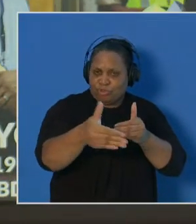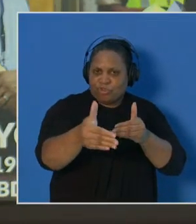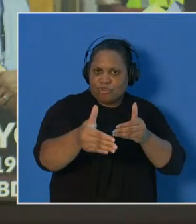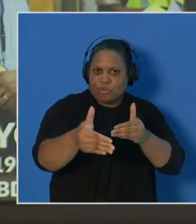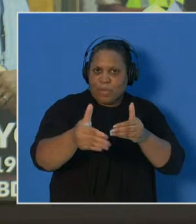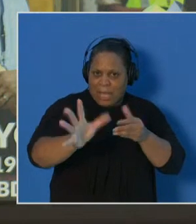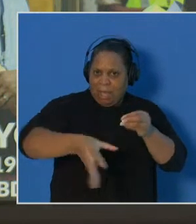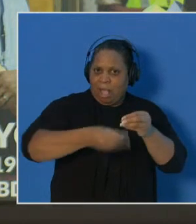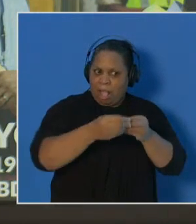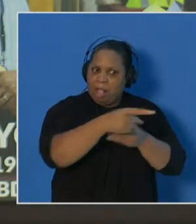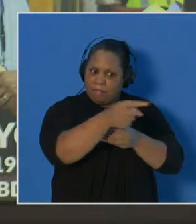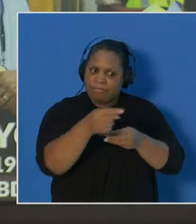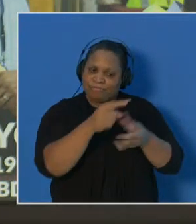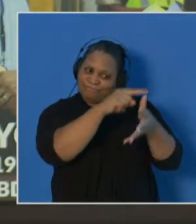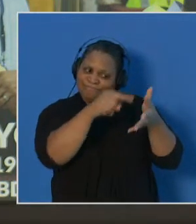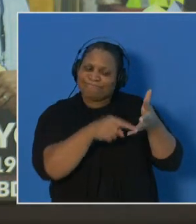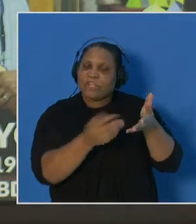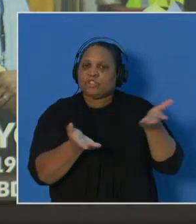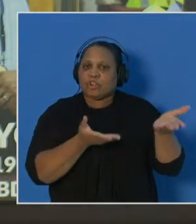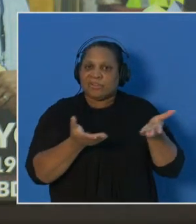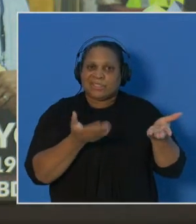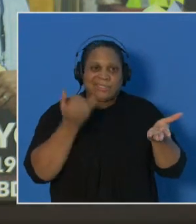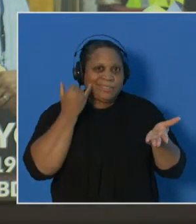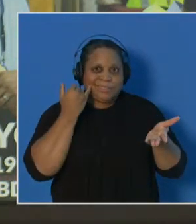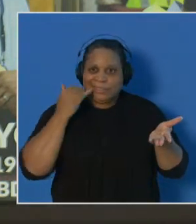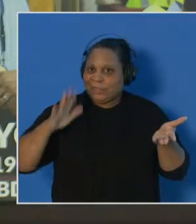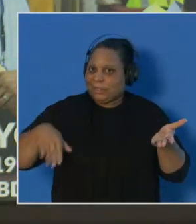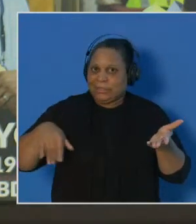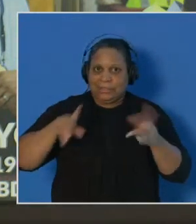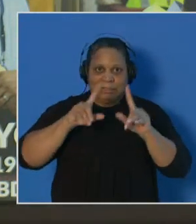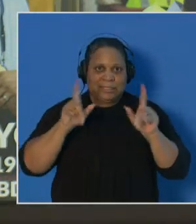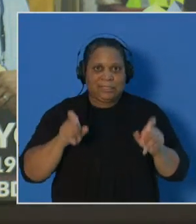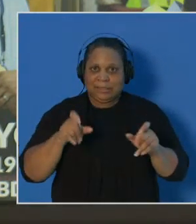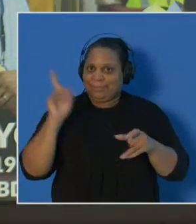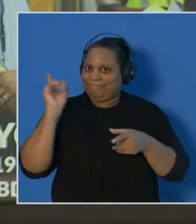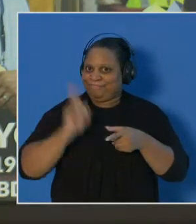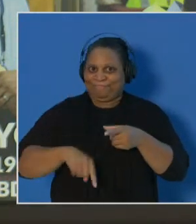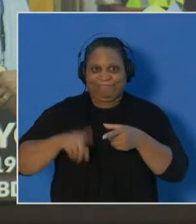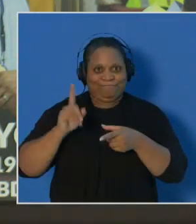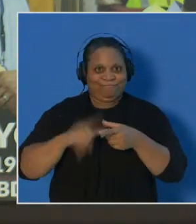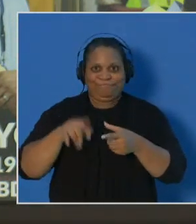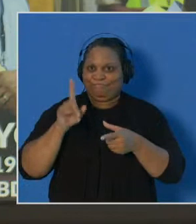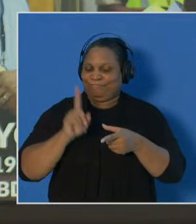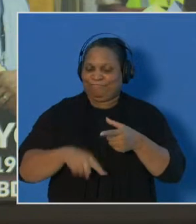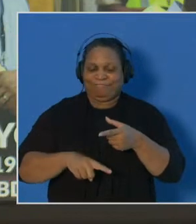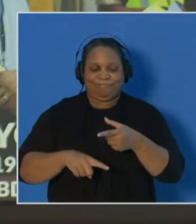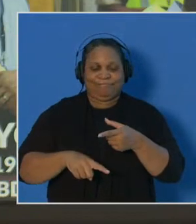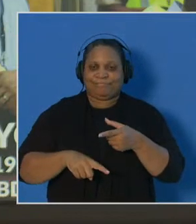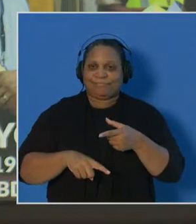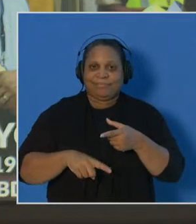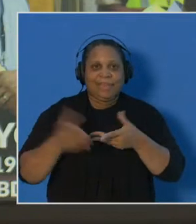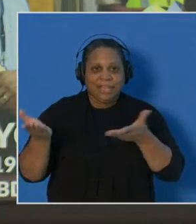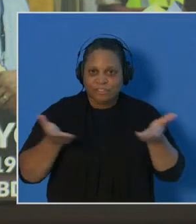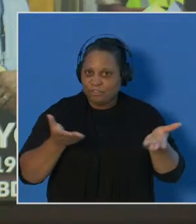your services. If you are not tested, you will not be able to expand the services, as we want to make